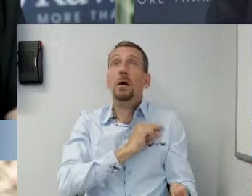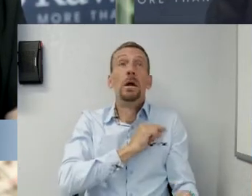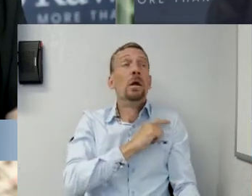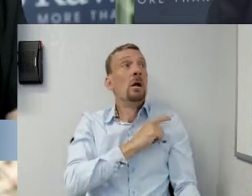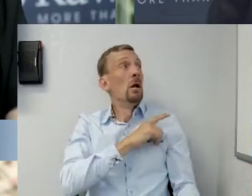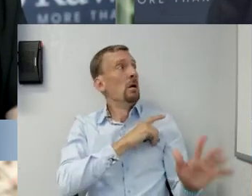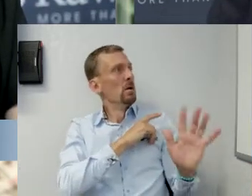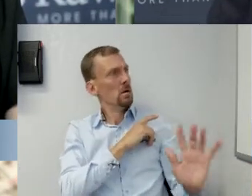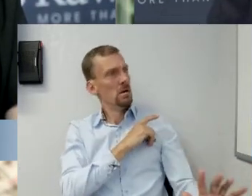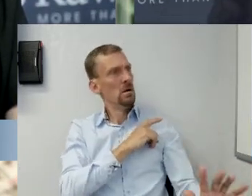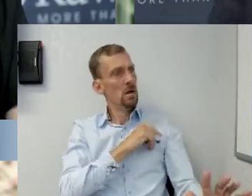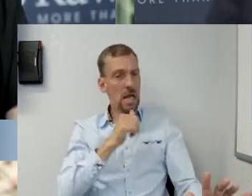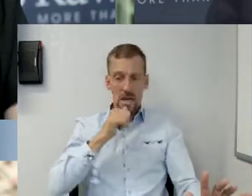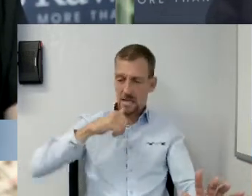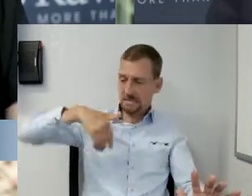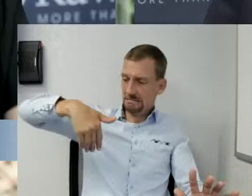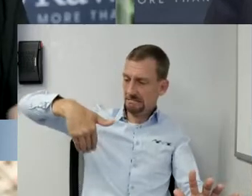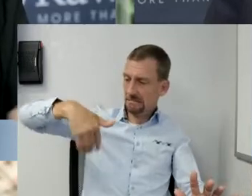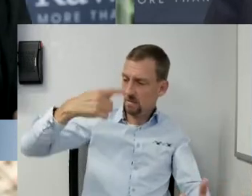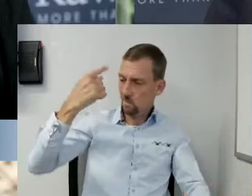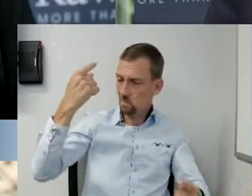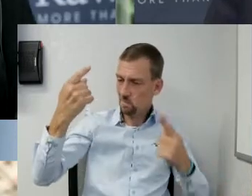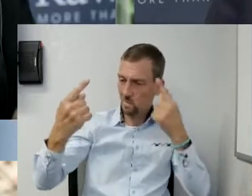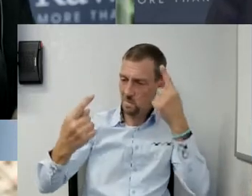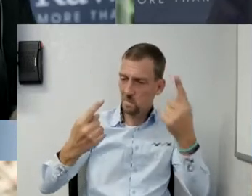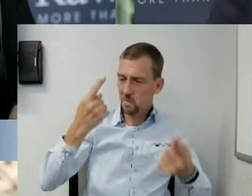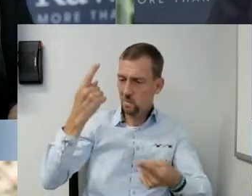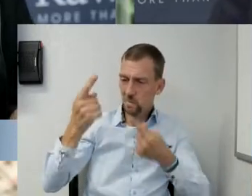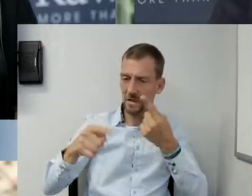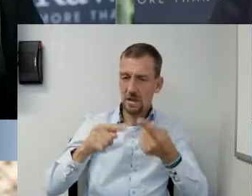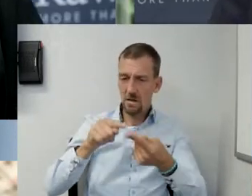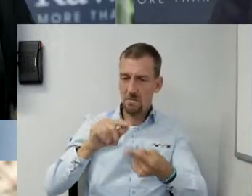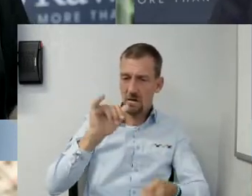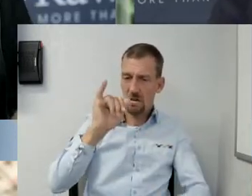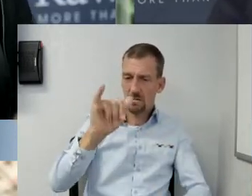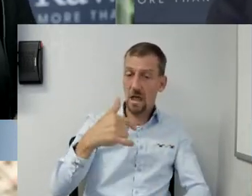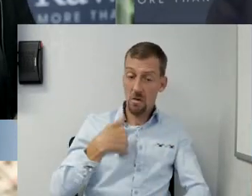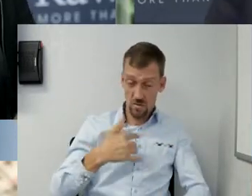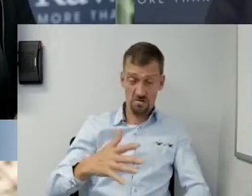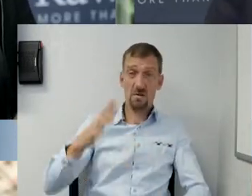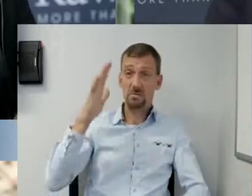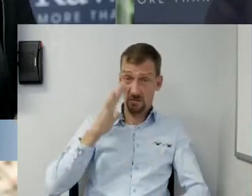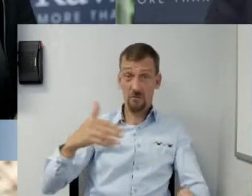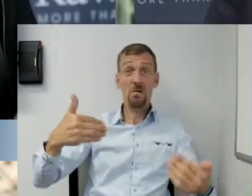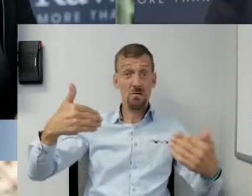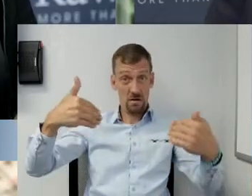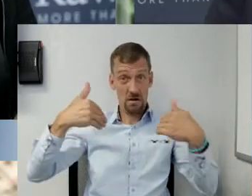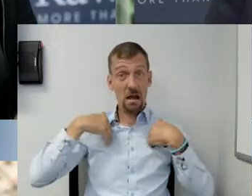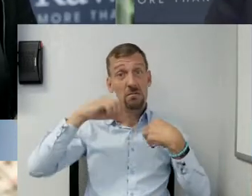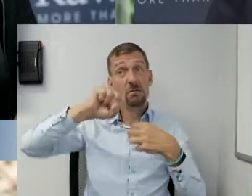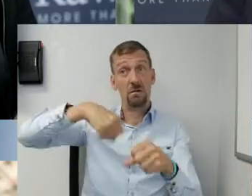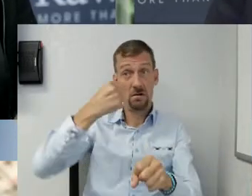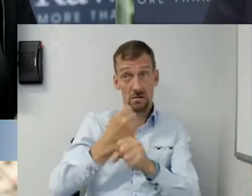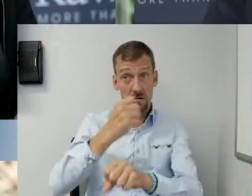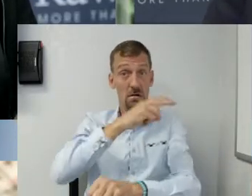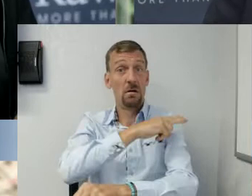I don't think we've considered that Okay. At this point. I mean, we definitely have gone into lockdown before.